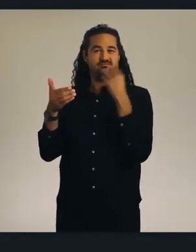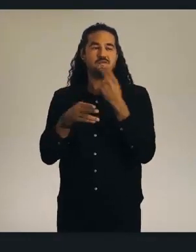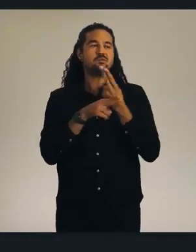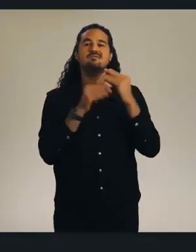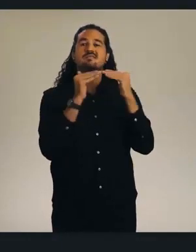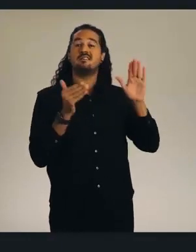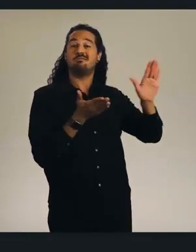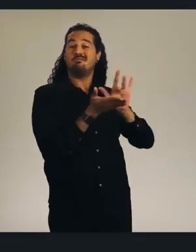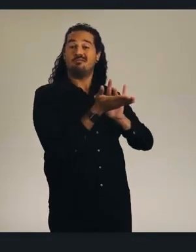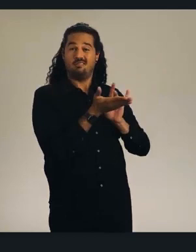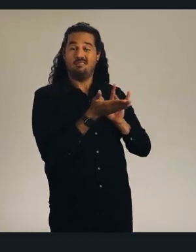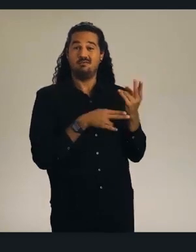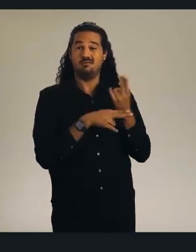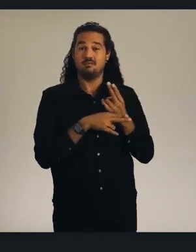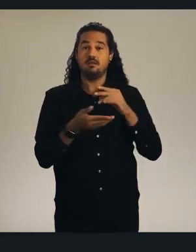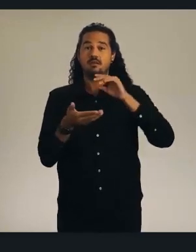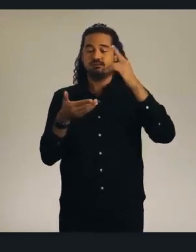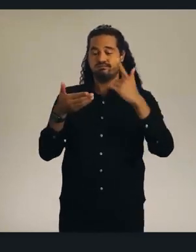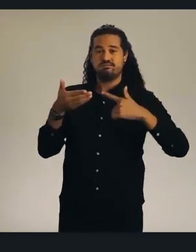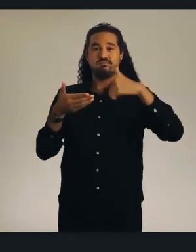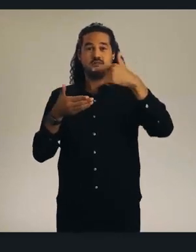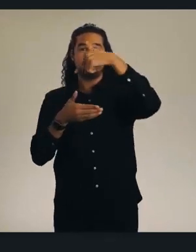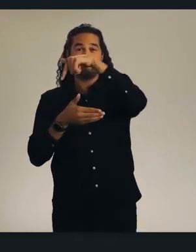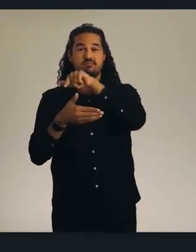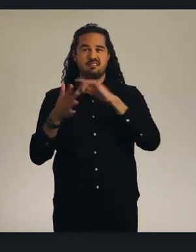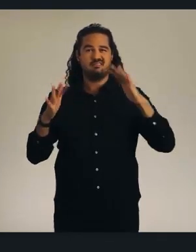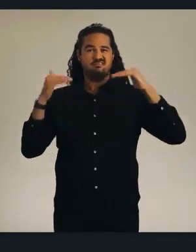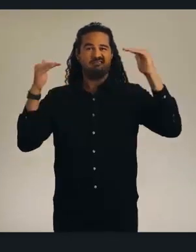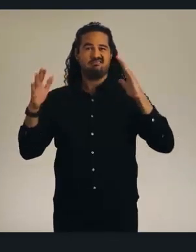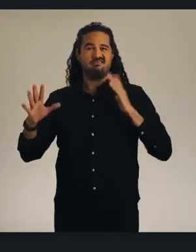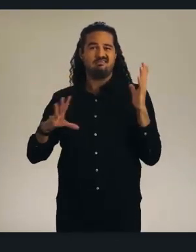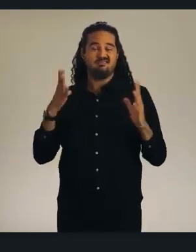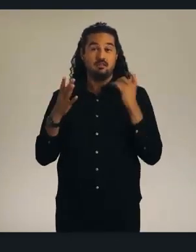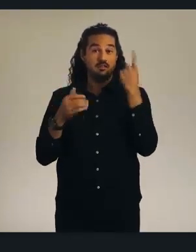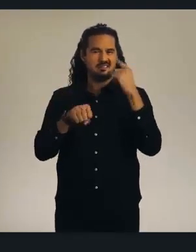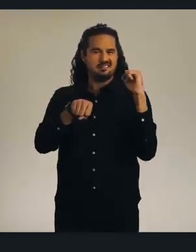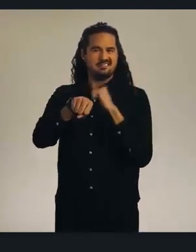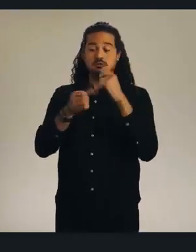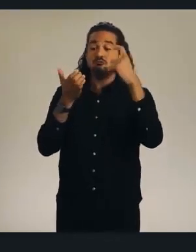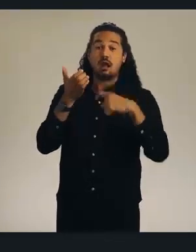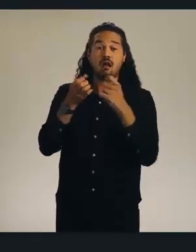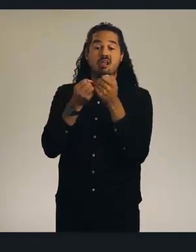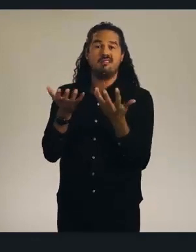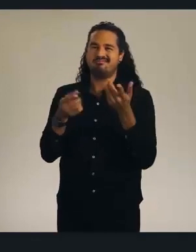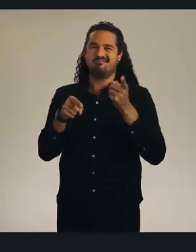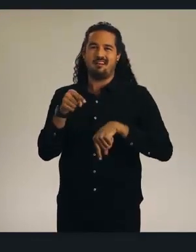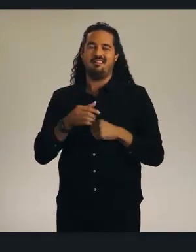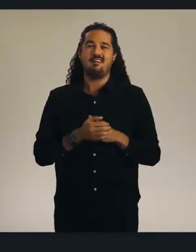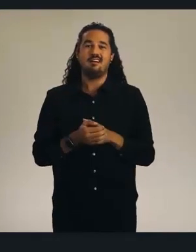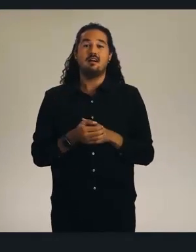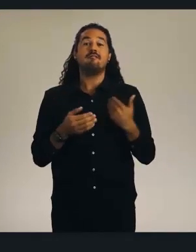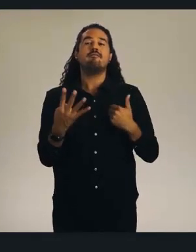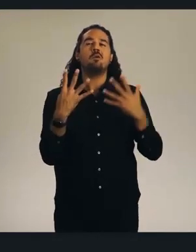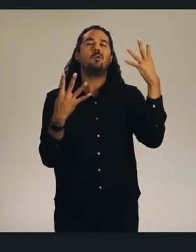create an Apple custom finish that is so elegant, yet incredibly resistant to abrasion and corrosion. iPhone 13 Pro comes in 4 striking finishes: a rich deep